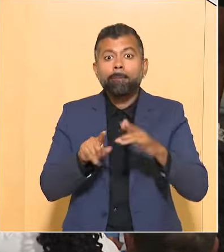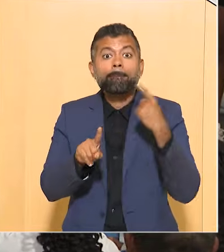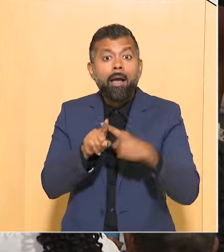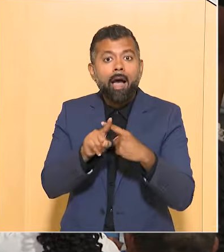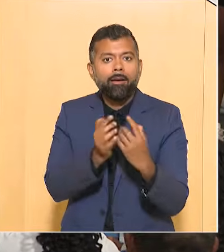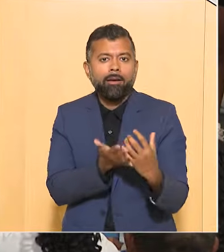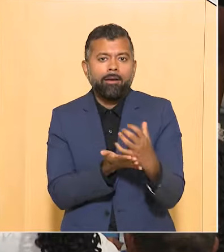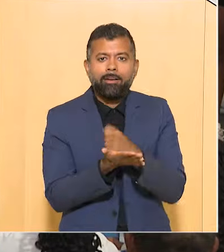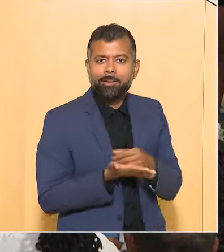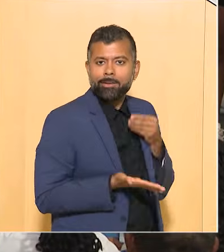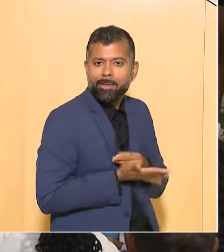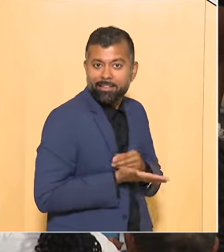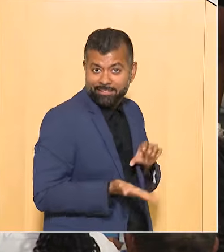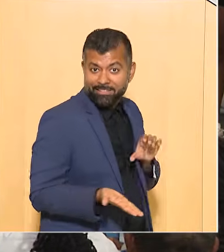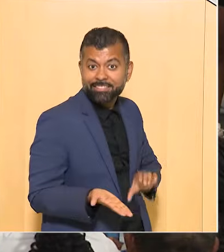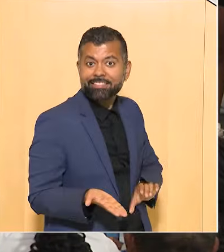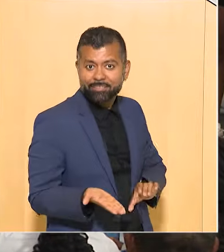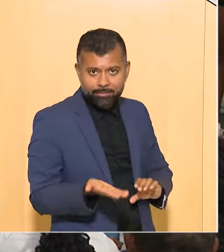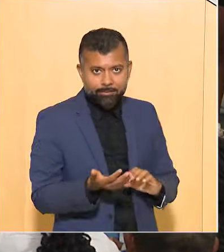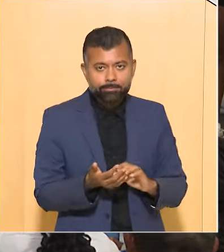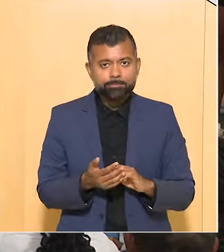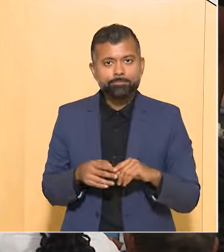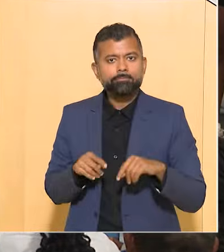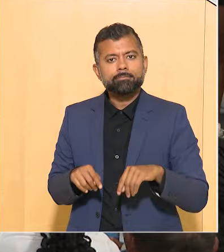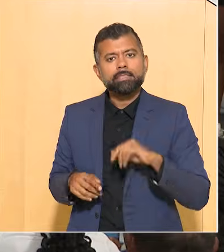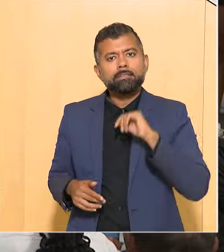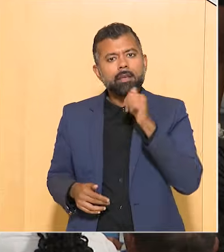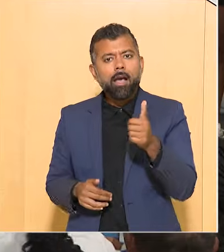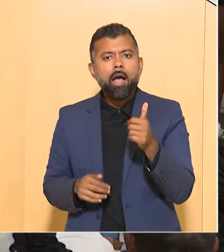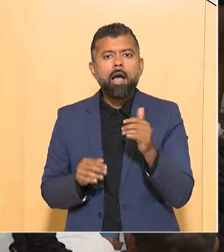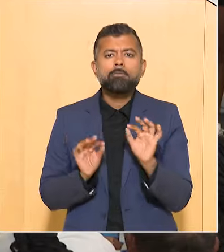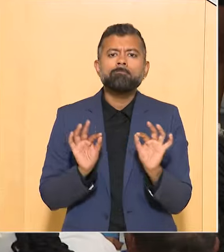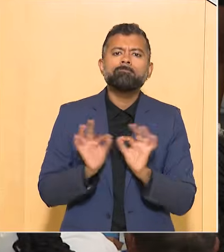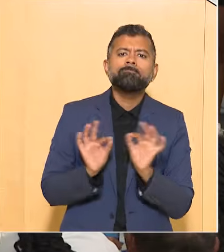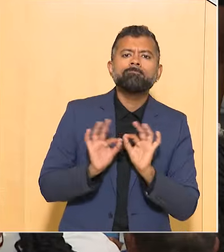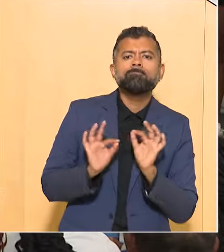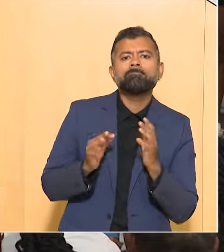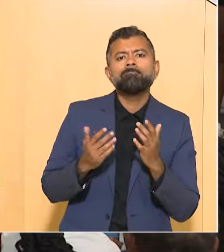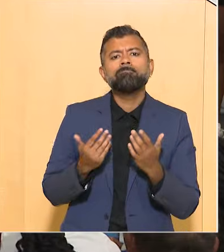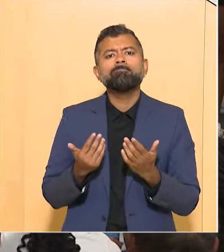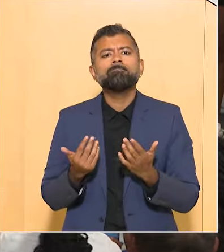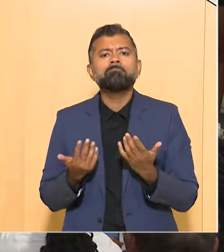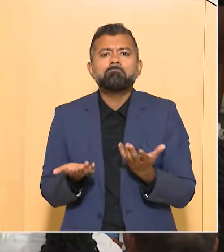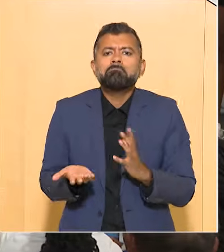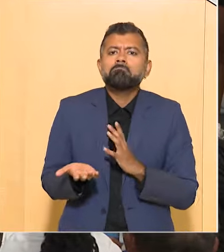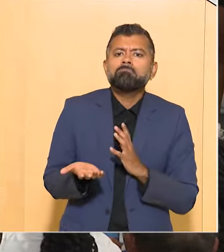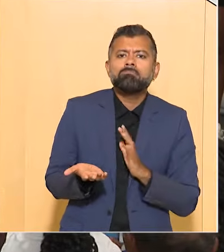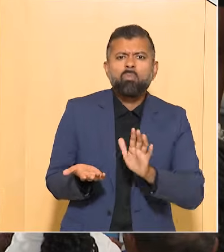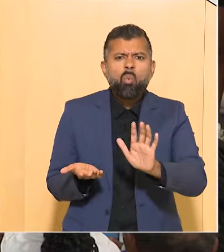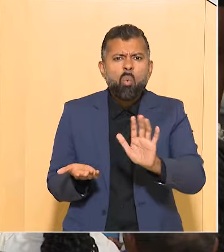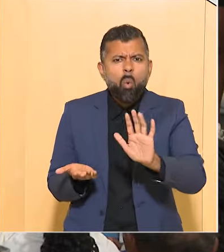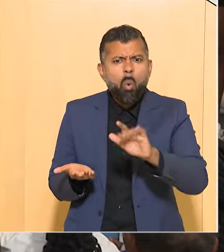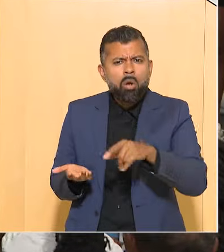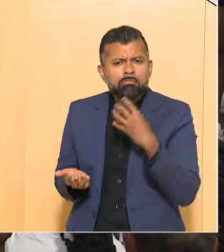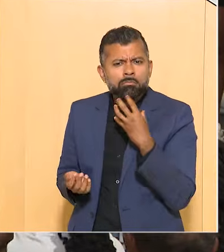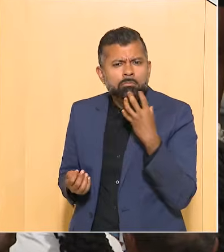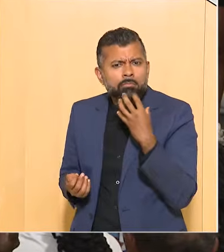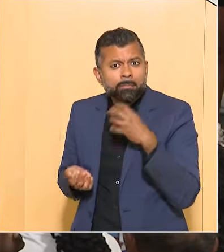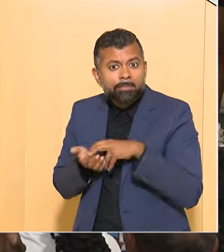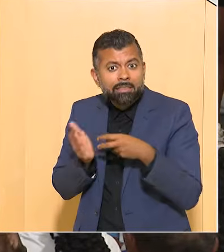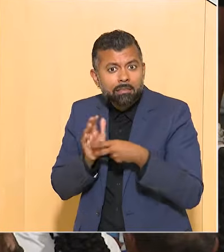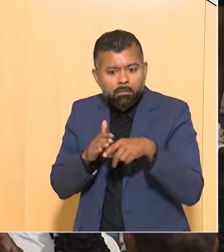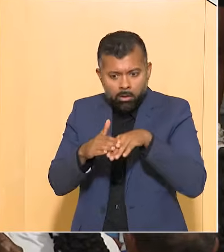these are not just entry-level opportunities, they are future and career-building opportunities. They build